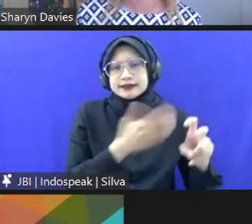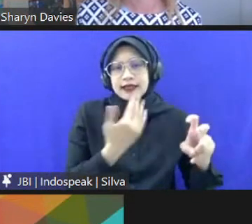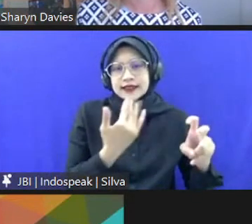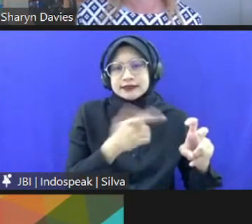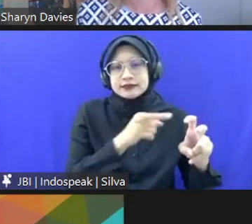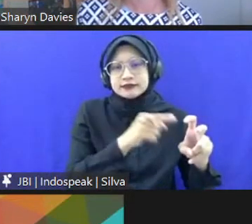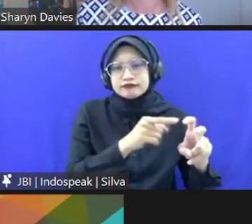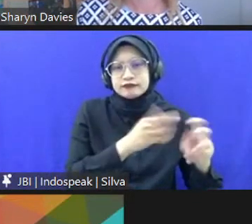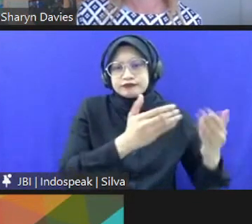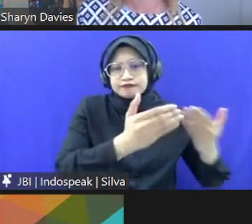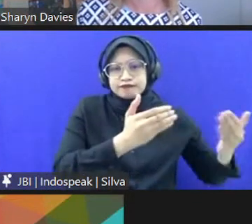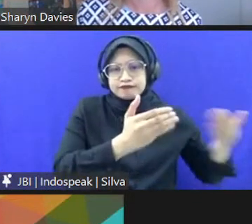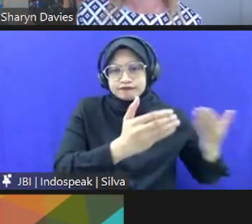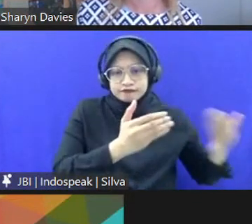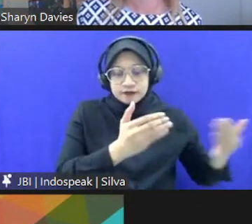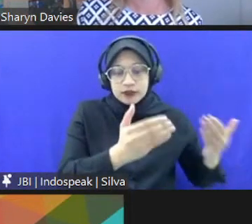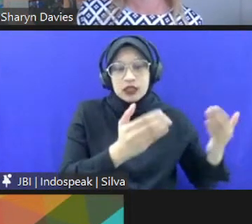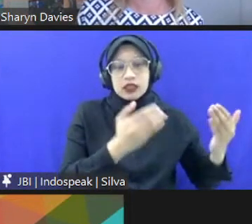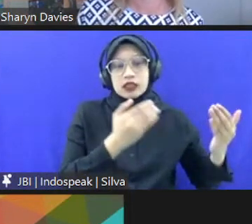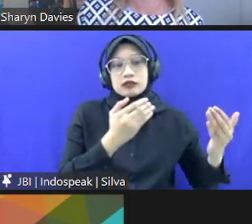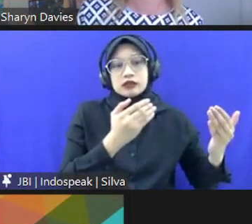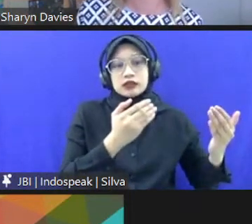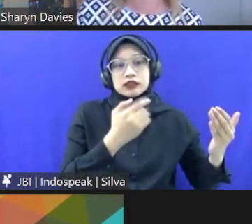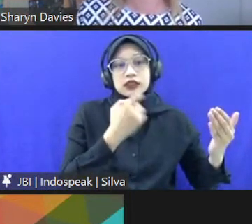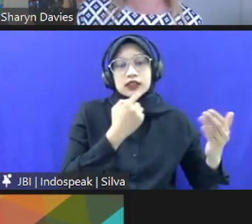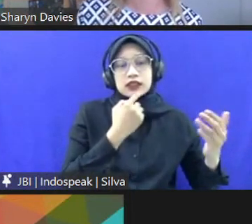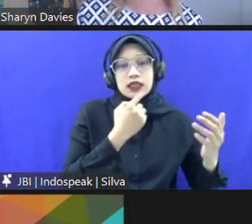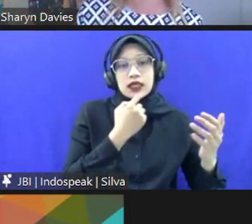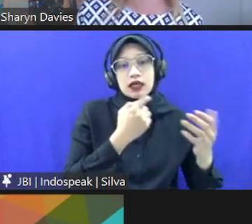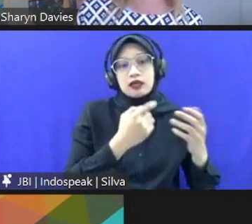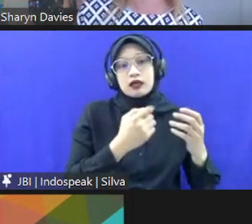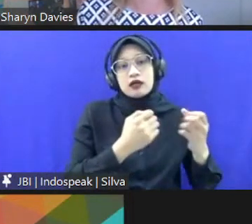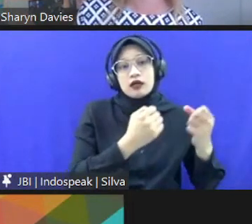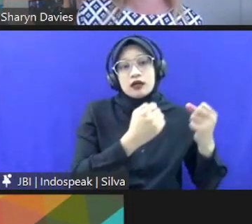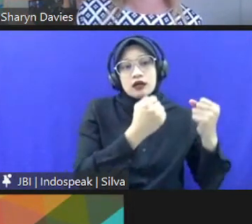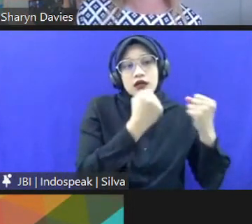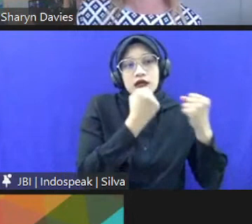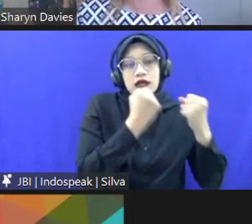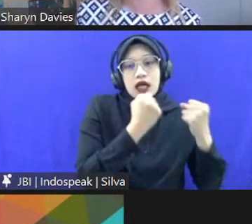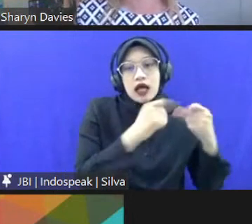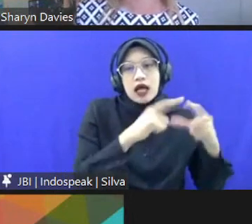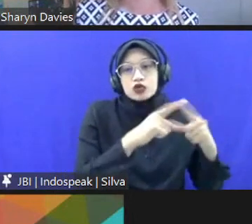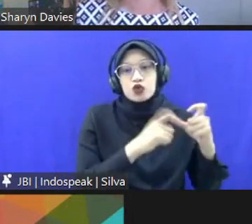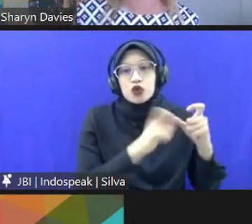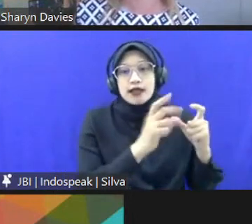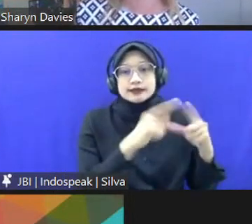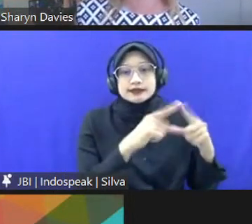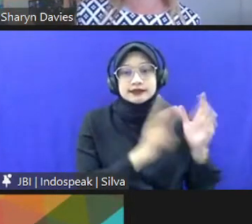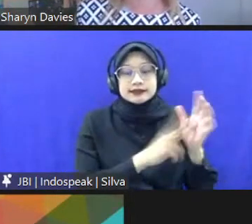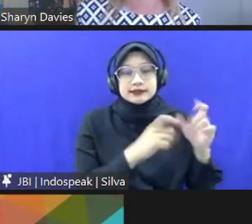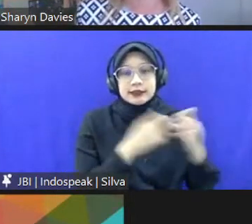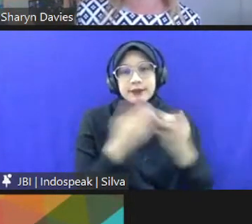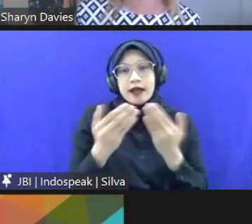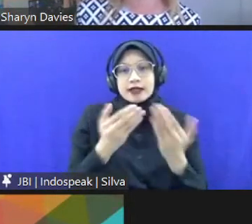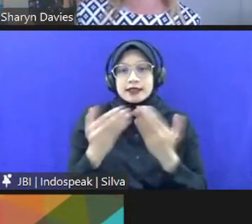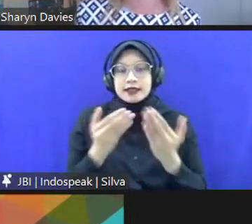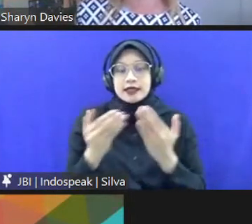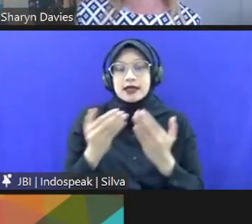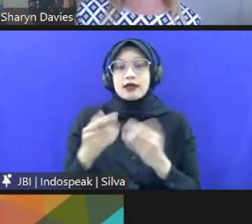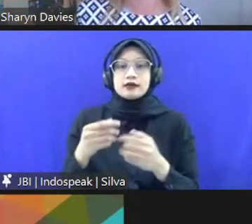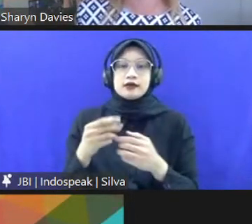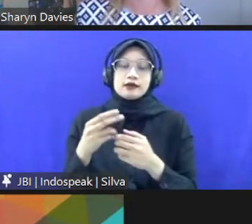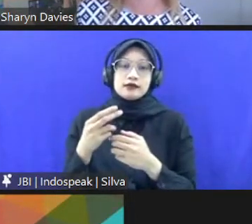comparison of health insurance and tobacco control, that popular or populist demand or